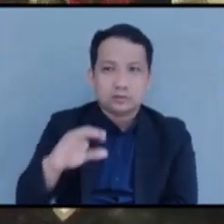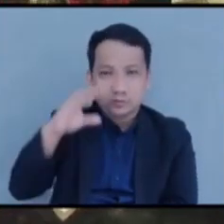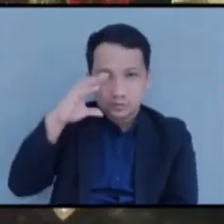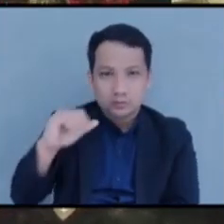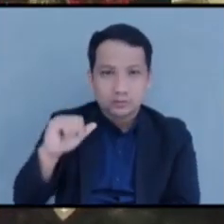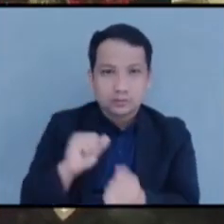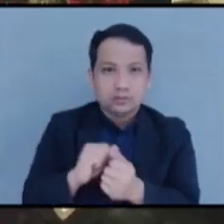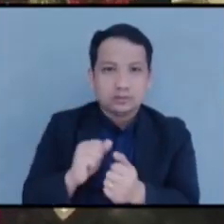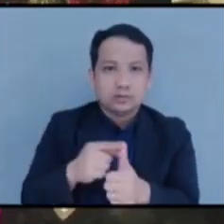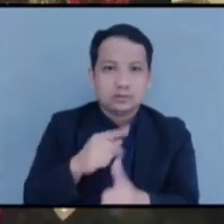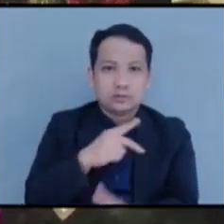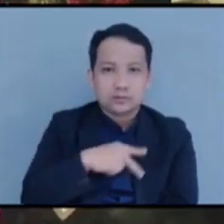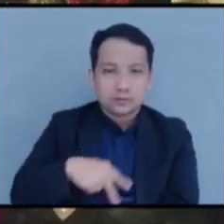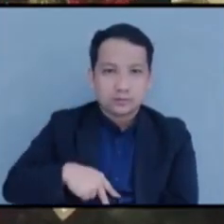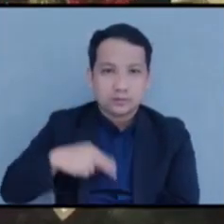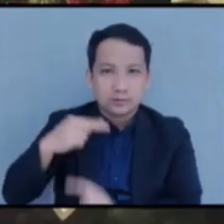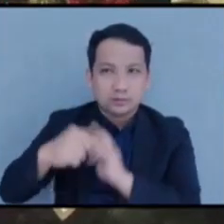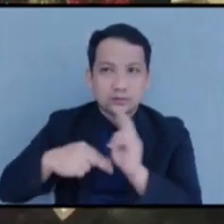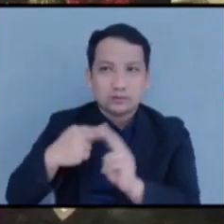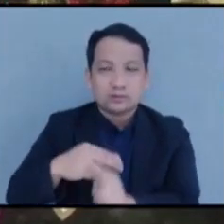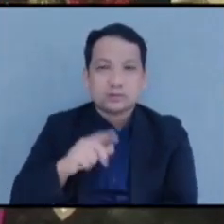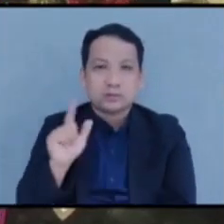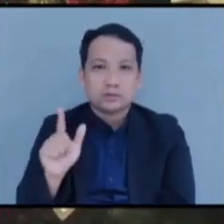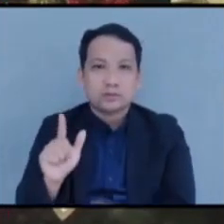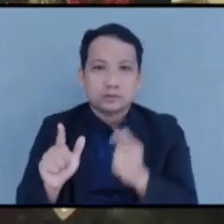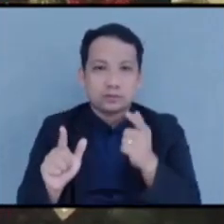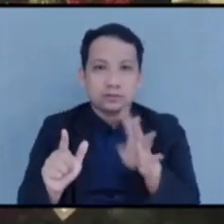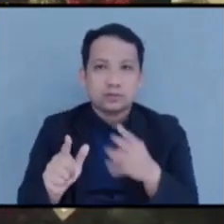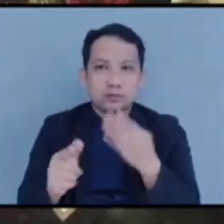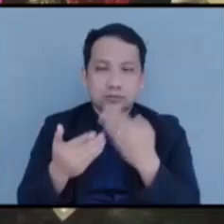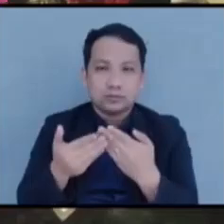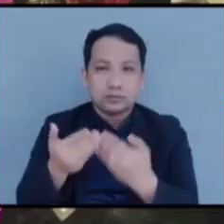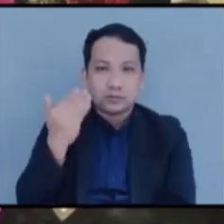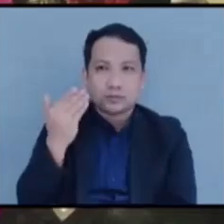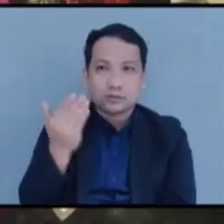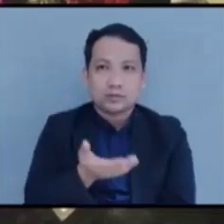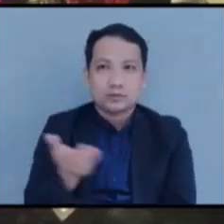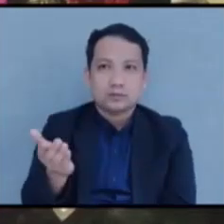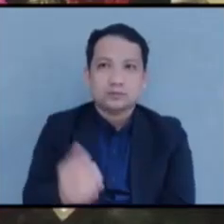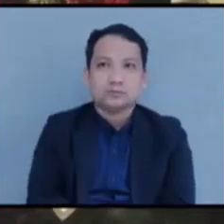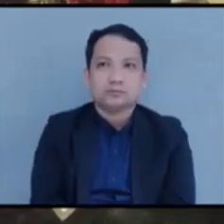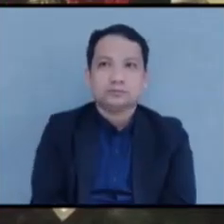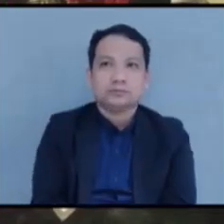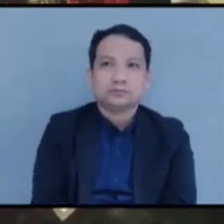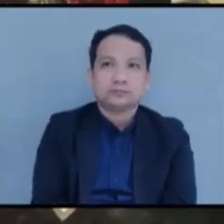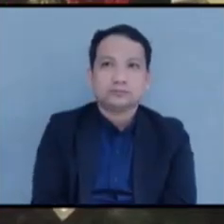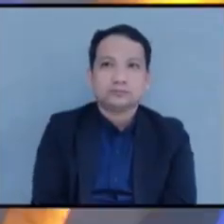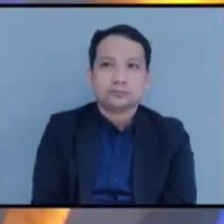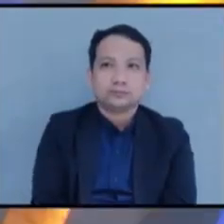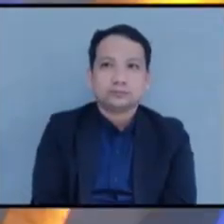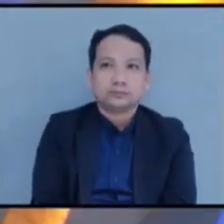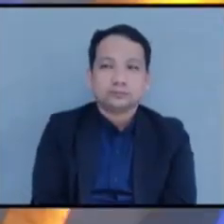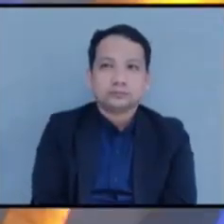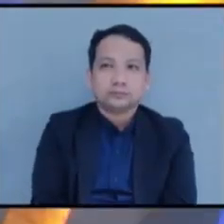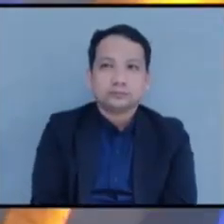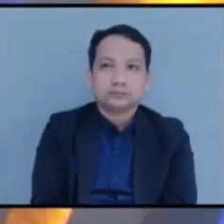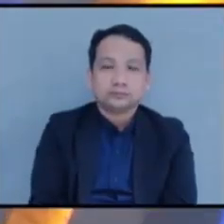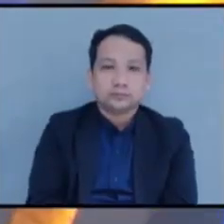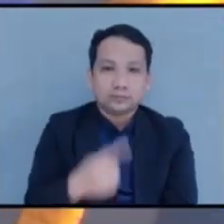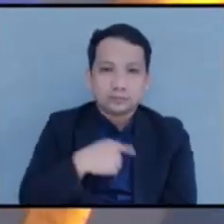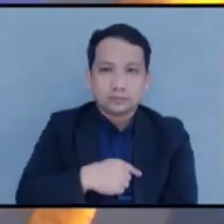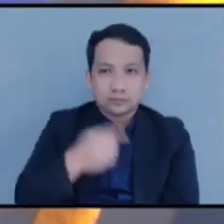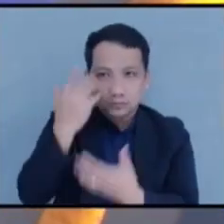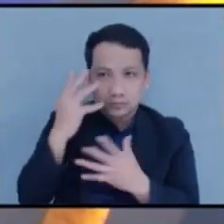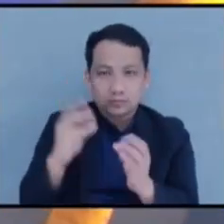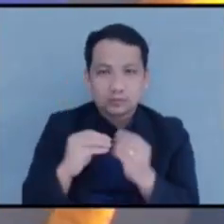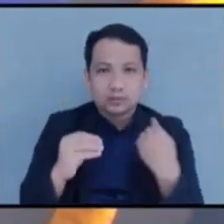Princess of the Universe 2024. Good morning to both of you. Wow, so young and beautiful, no? The